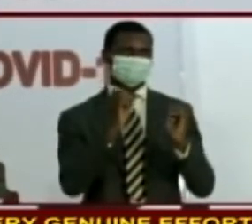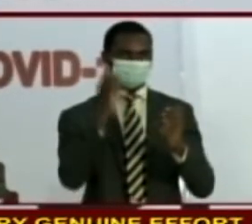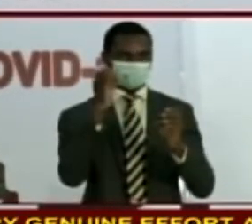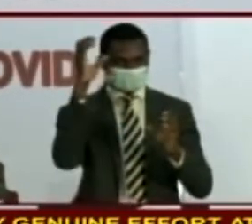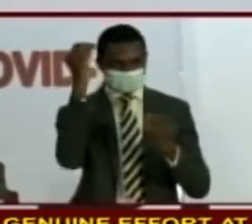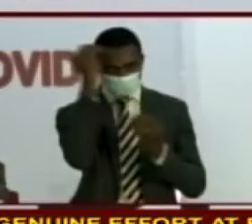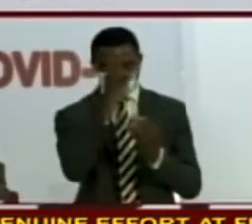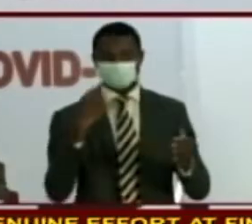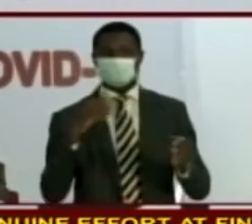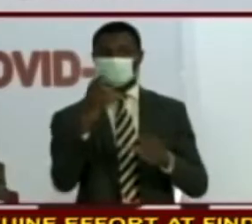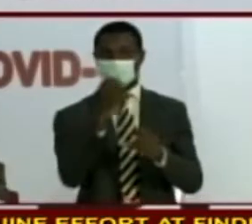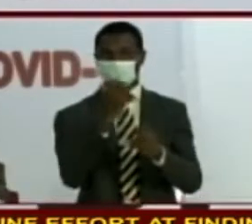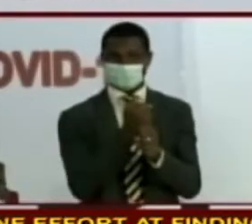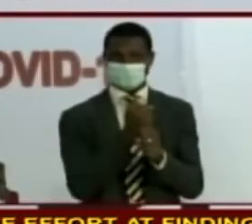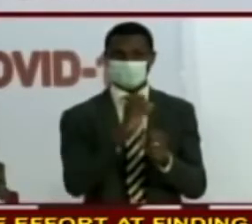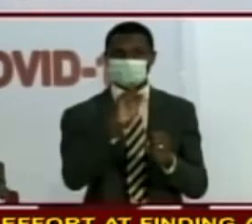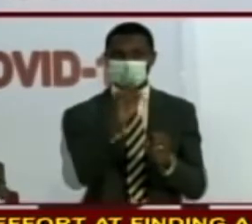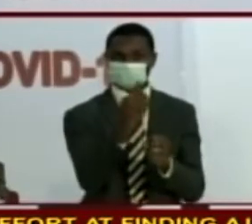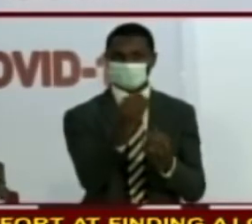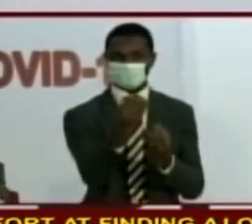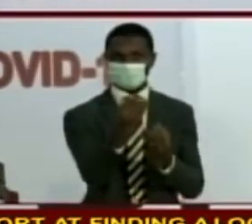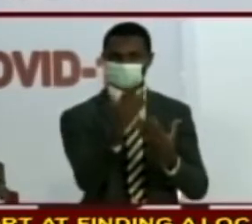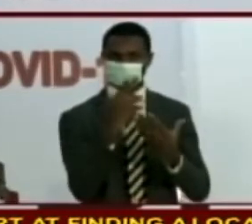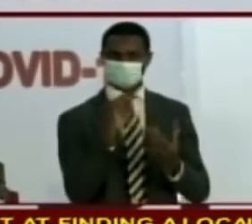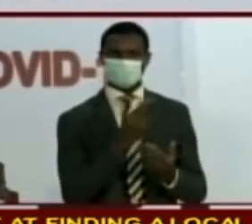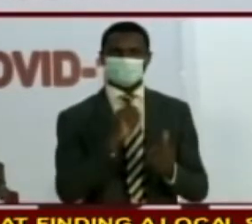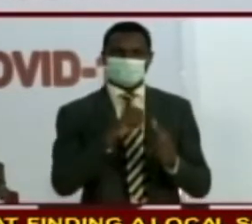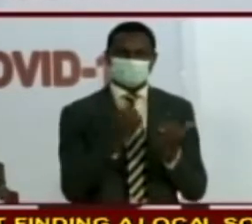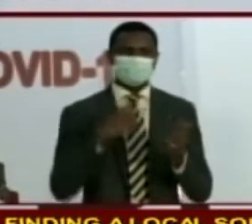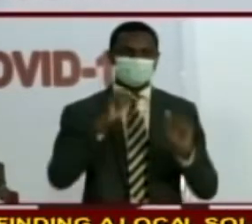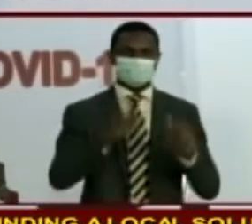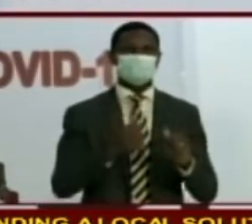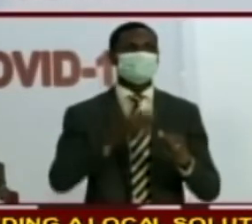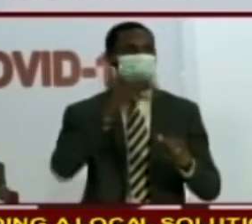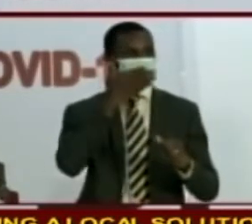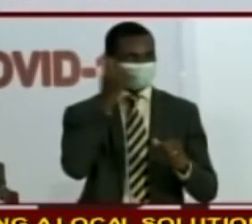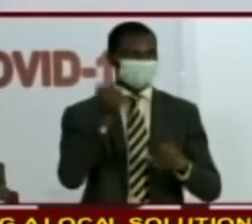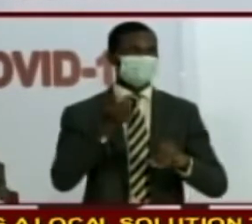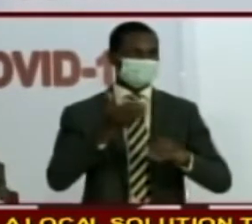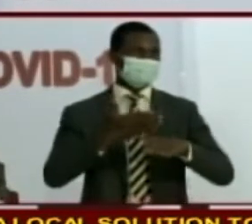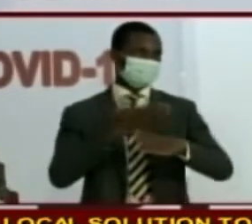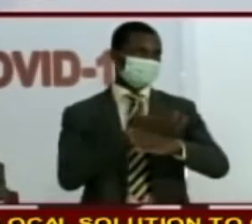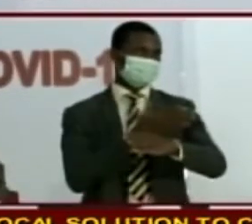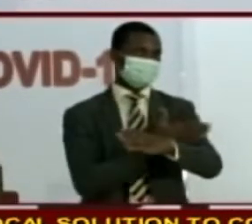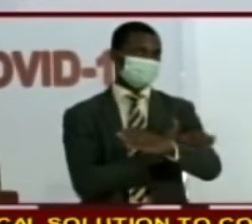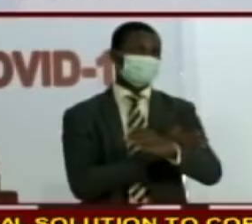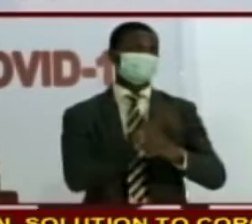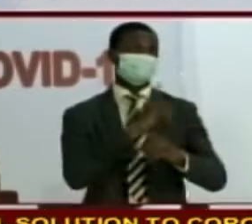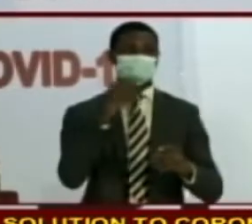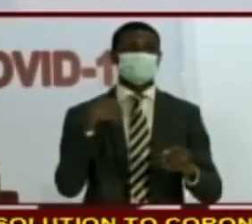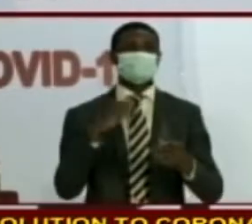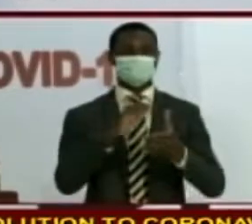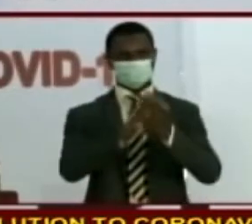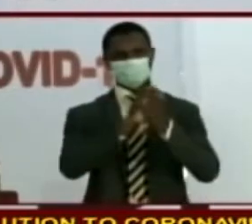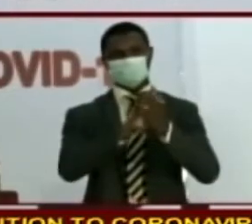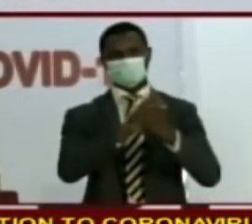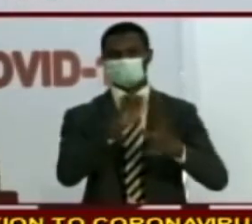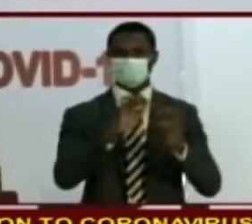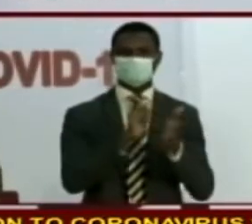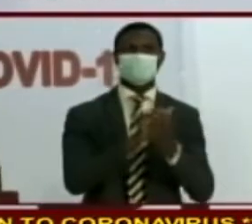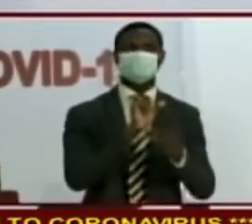And sometimes we commend people who have done what, a little bit more. For instance, in Abia